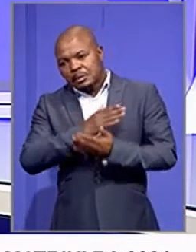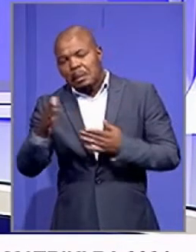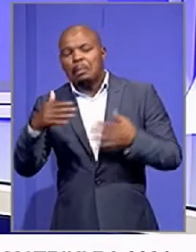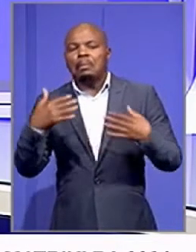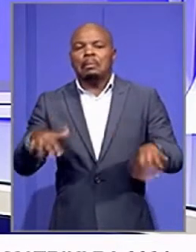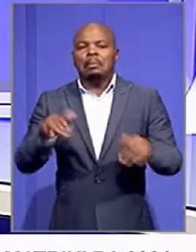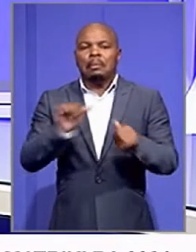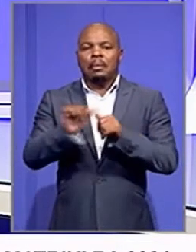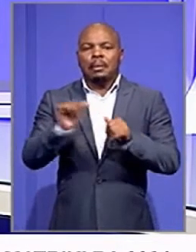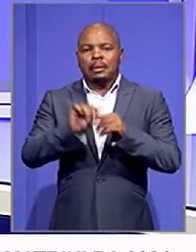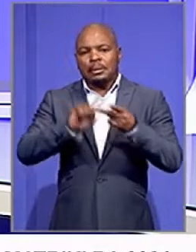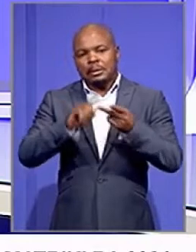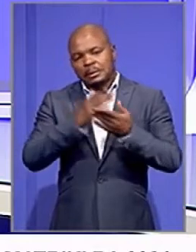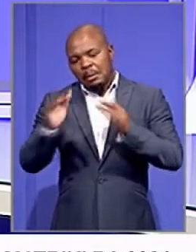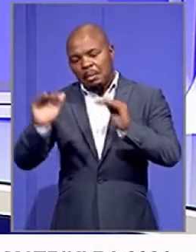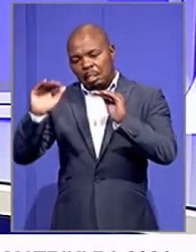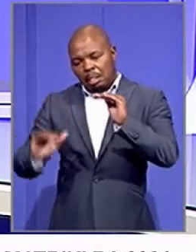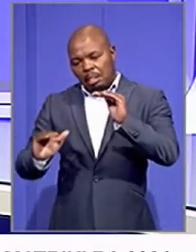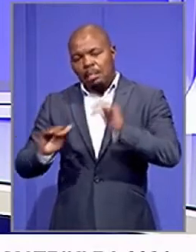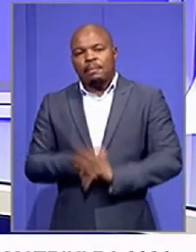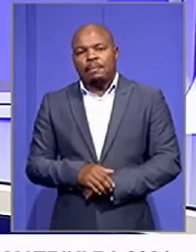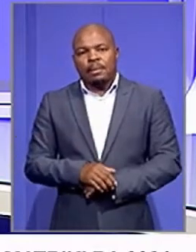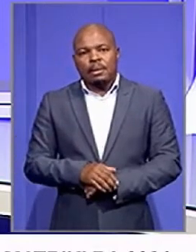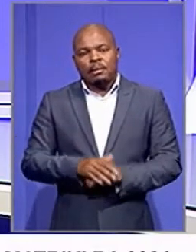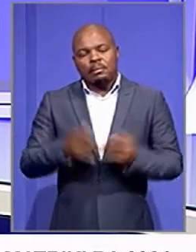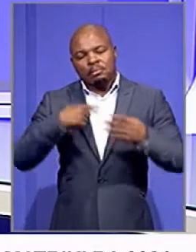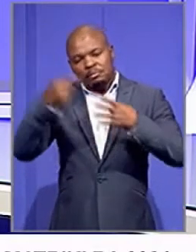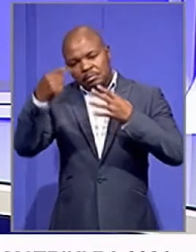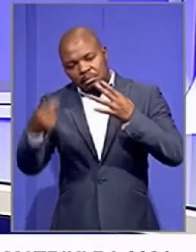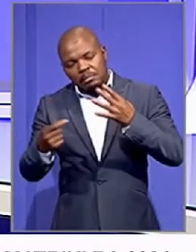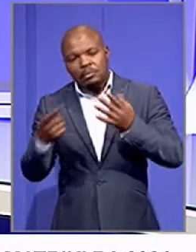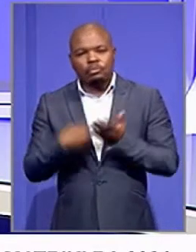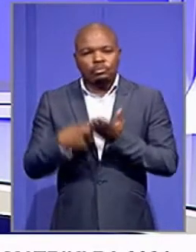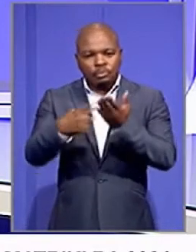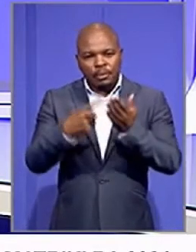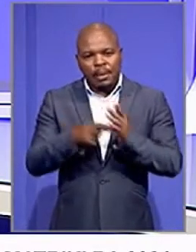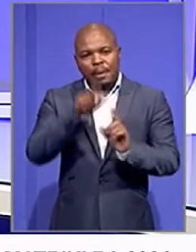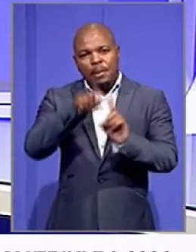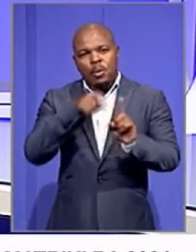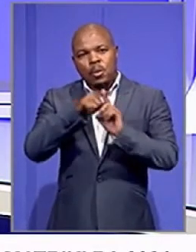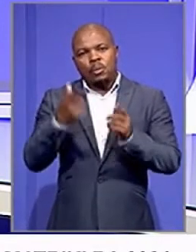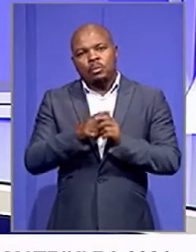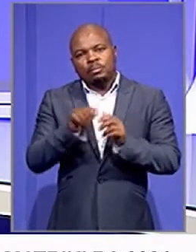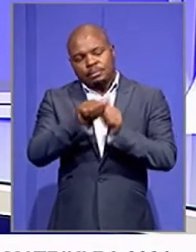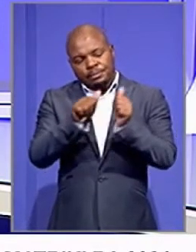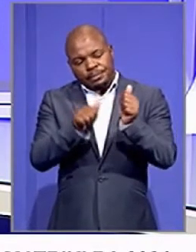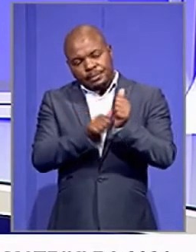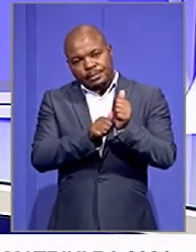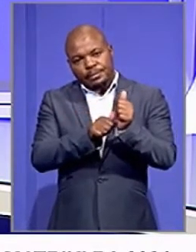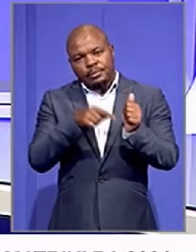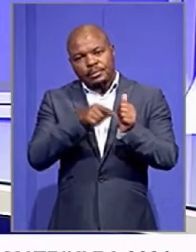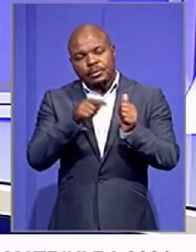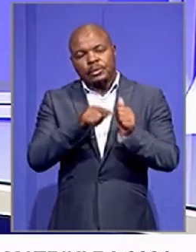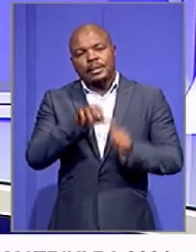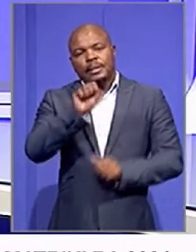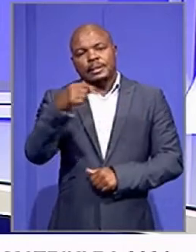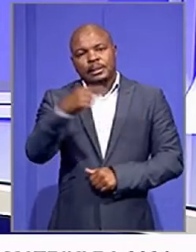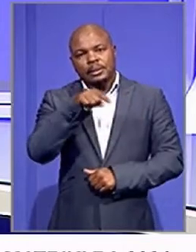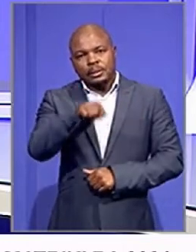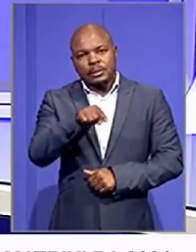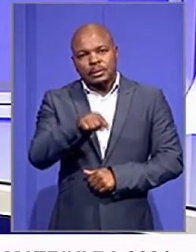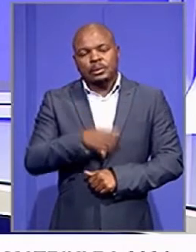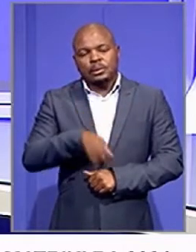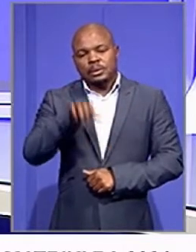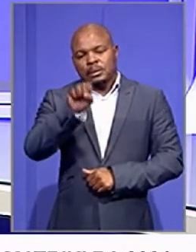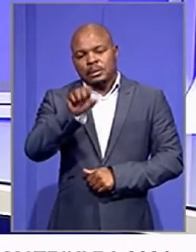tsona fa tse dingwe di wetse kwa tlase. Go sekaseka dipholo tseno re golagana le motlatsa mokwaledi wa mokgatlho wa barutabana SATU Nkosana